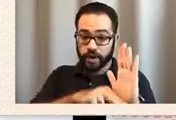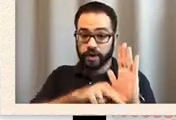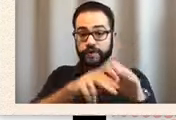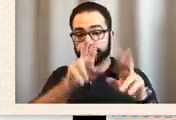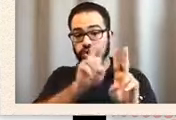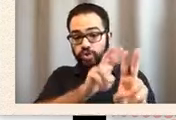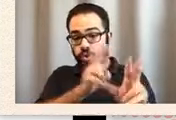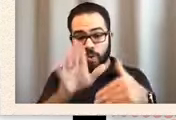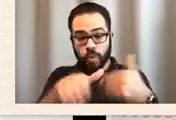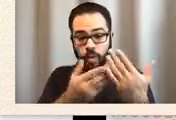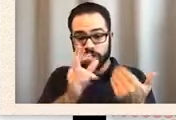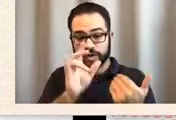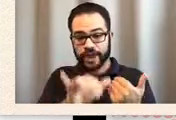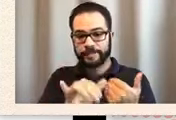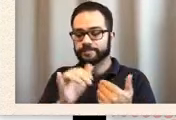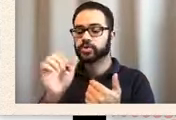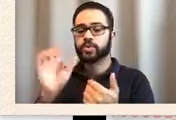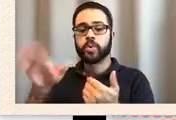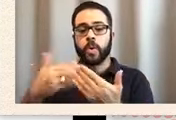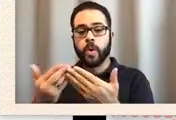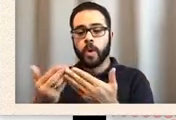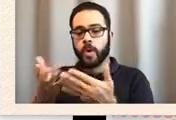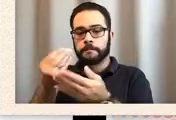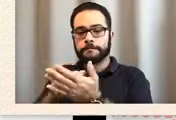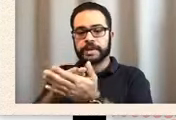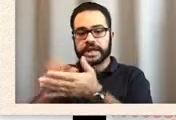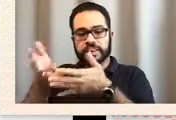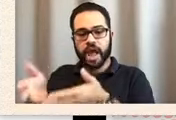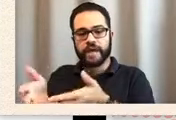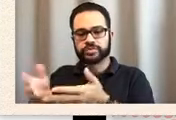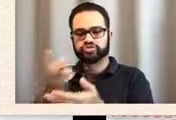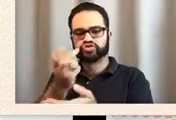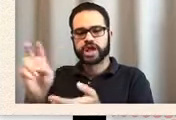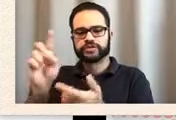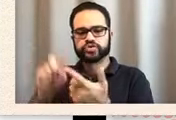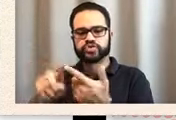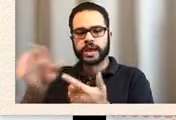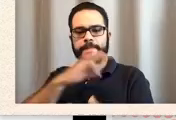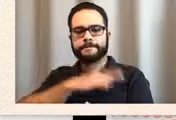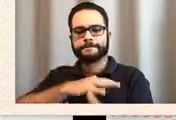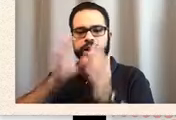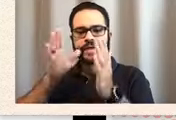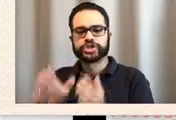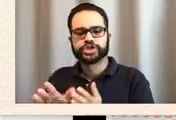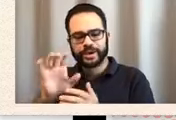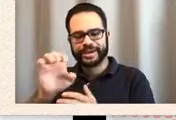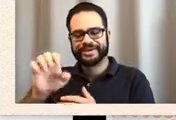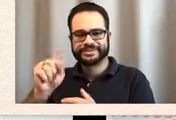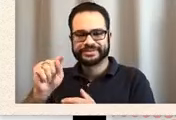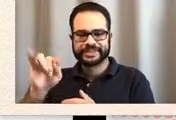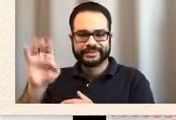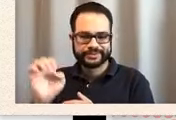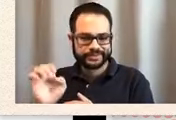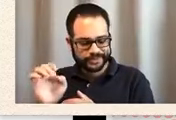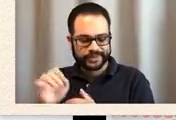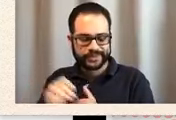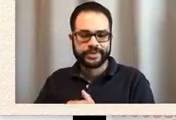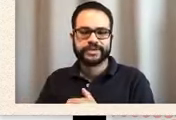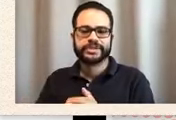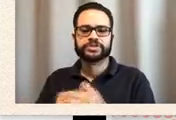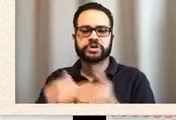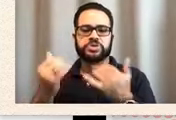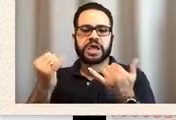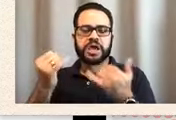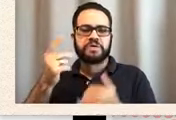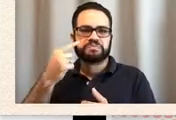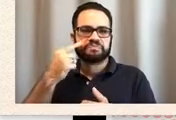go to that beneficiary's estate. So it's just, it's a different type of subject now where you're thinking of, if I have a child